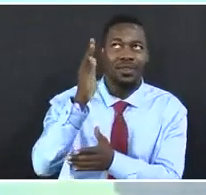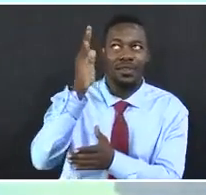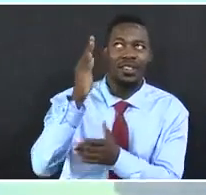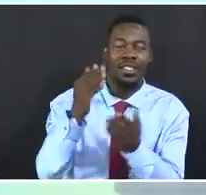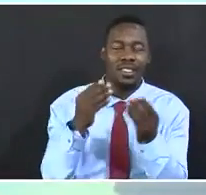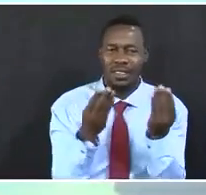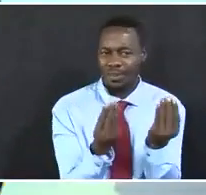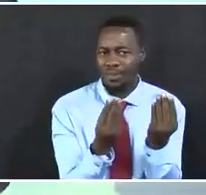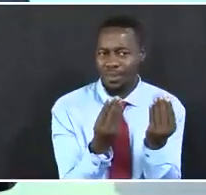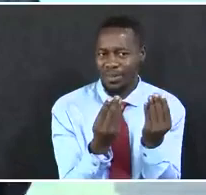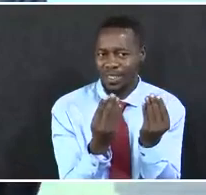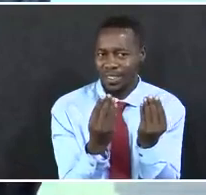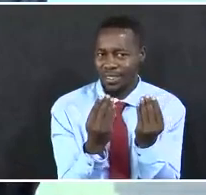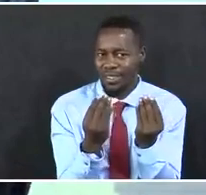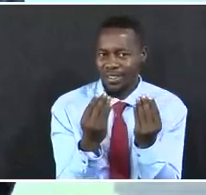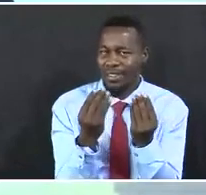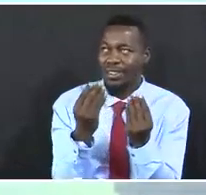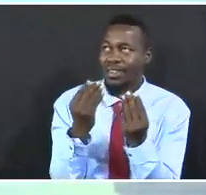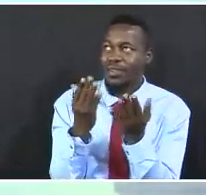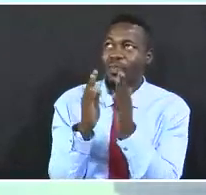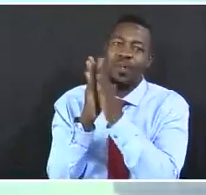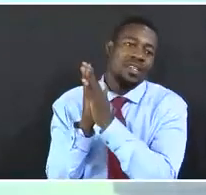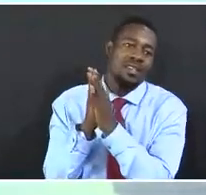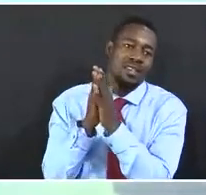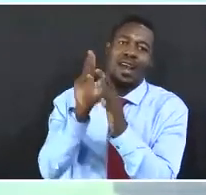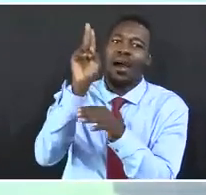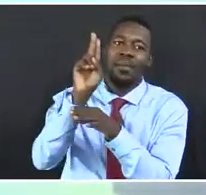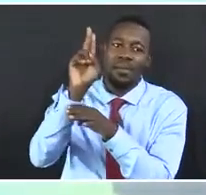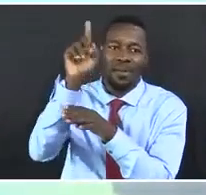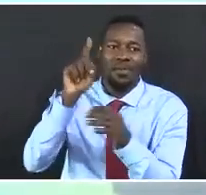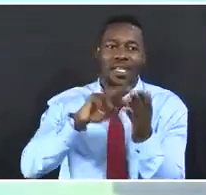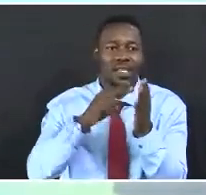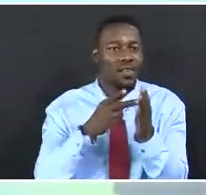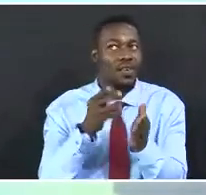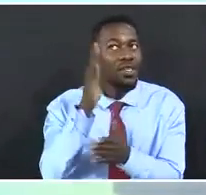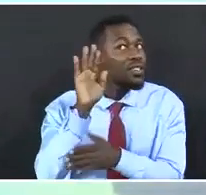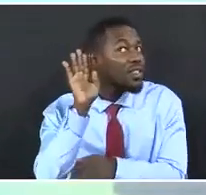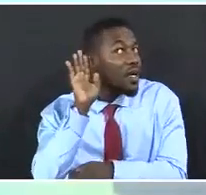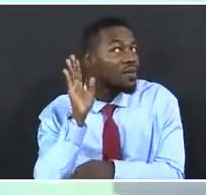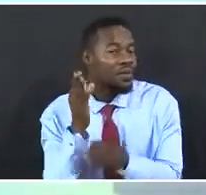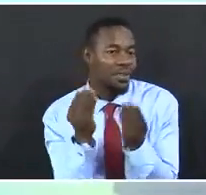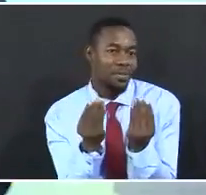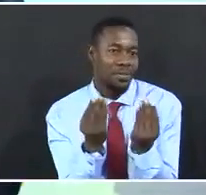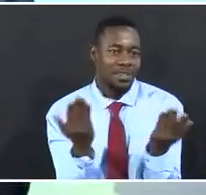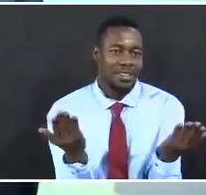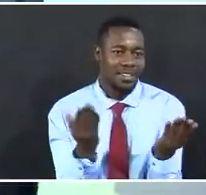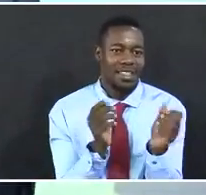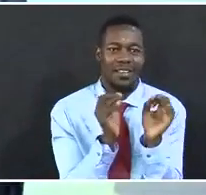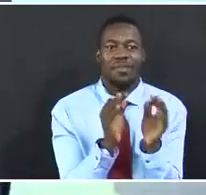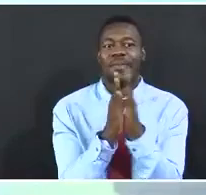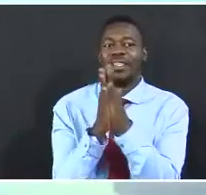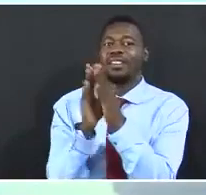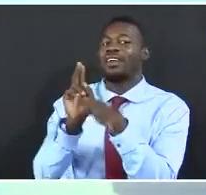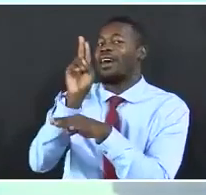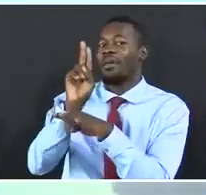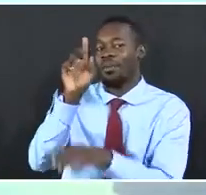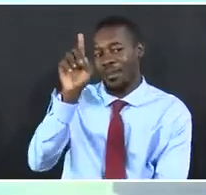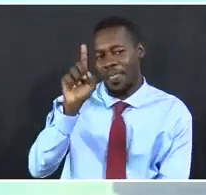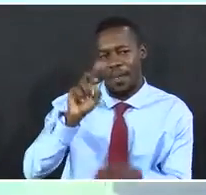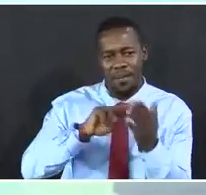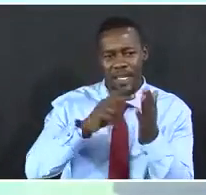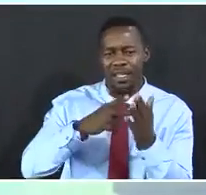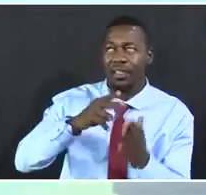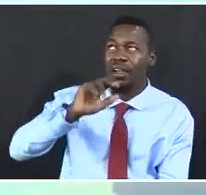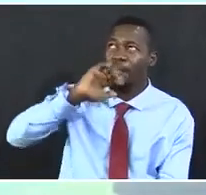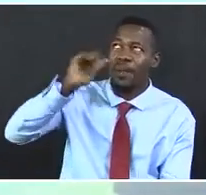symbolizes the temple. And you can find this in the Bible. Like I mentioned in Isaiah chapter 2, verse 2, you will be able to see that. It symbolizes a temple.